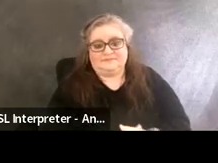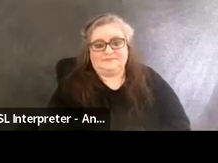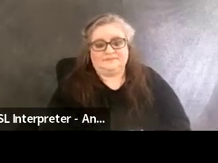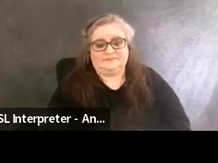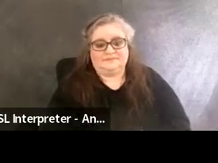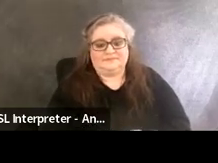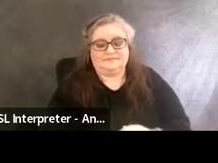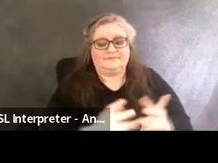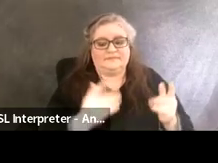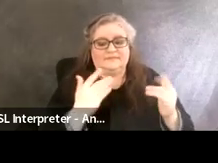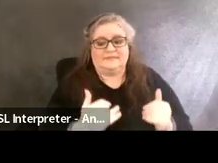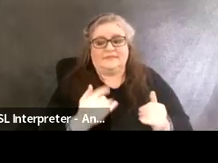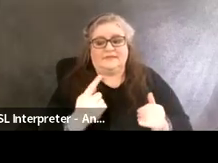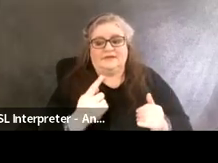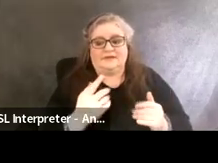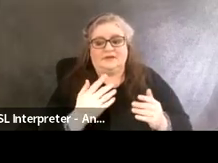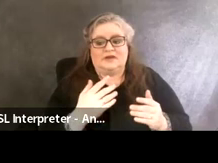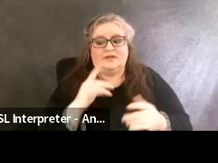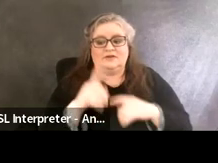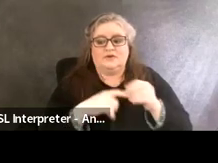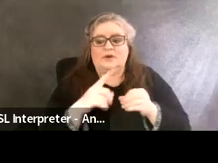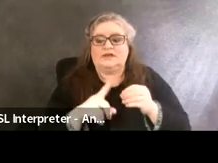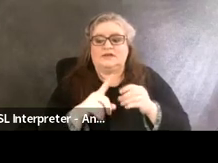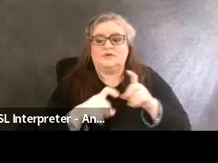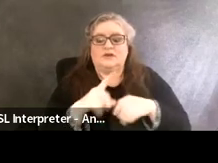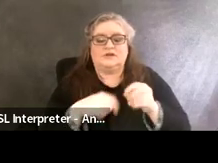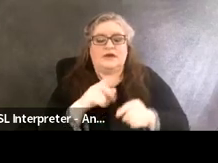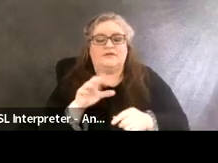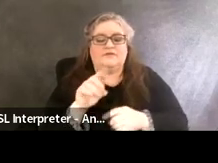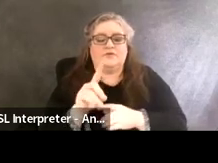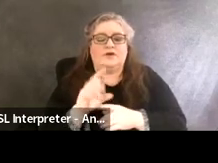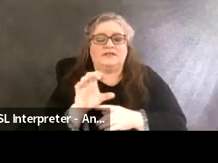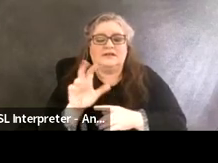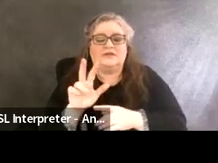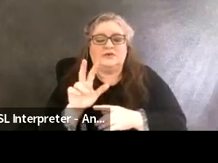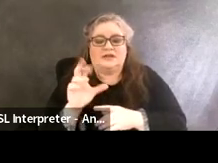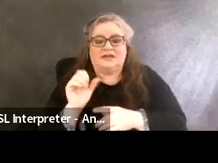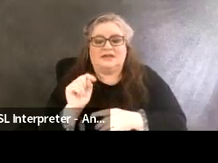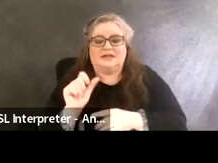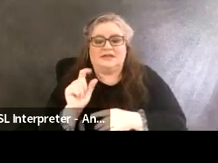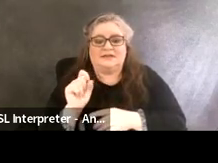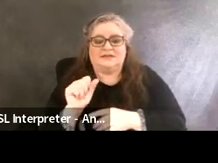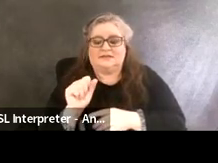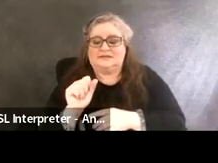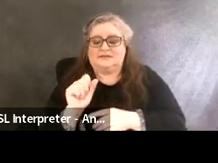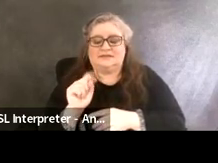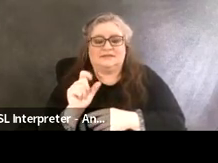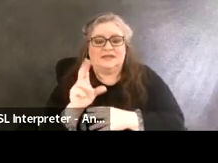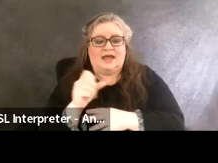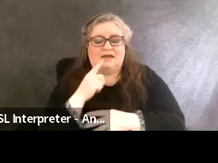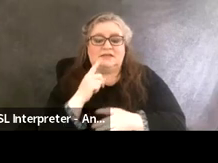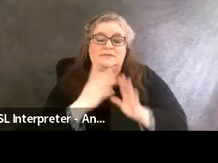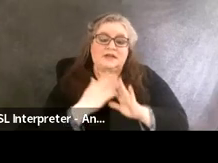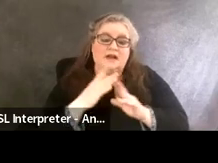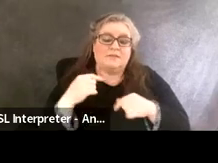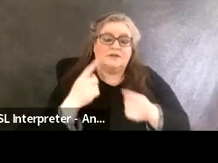Let's take this one next. There's a question about 501c3 status. So does being in operation